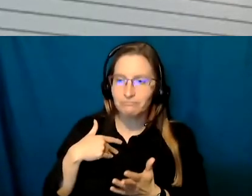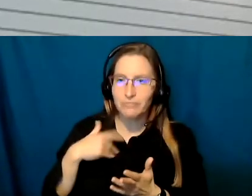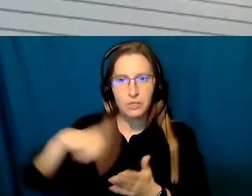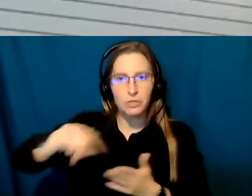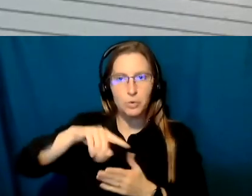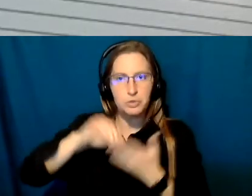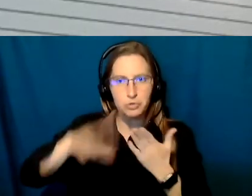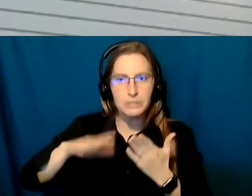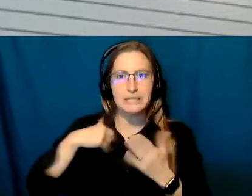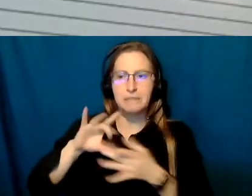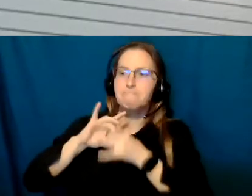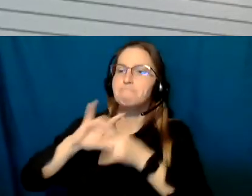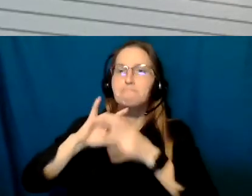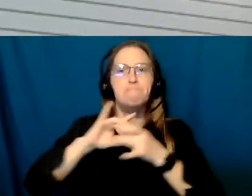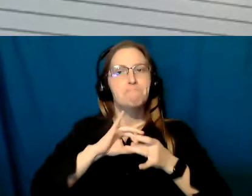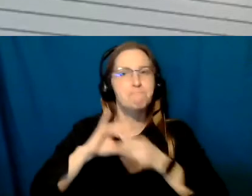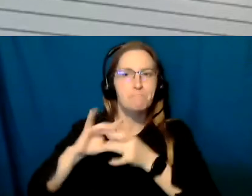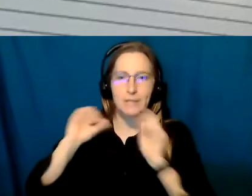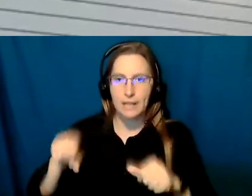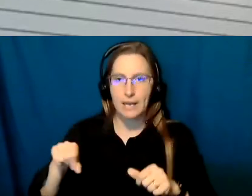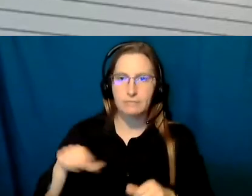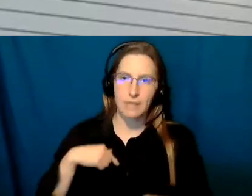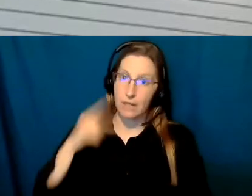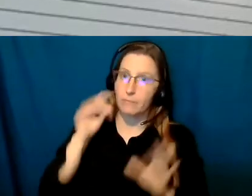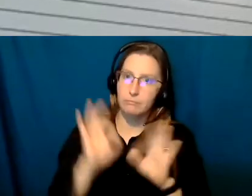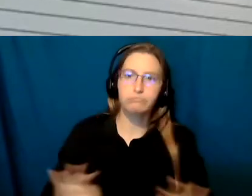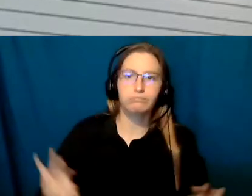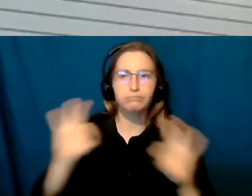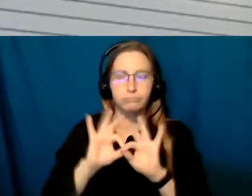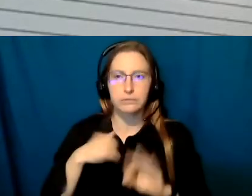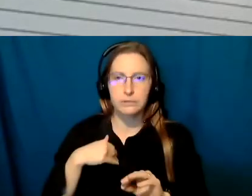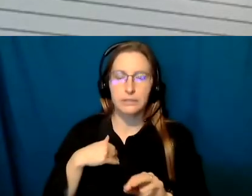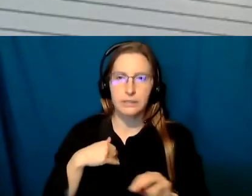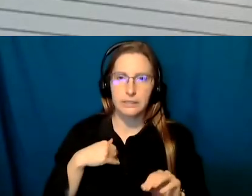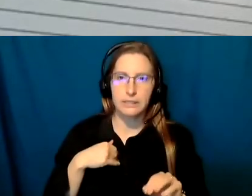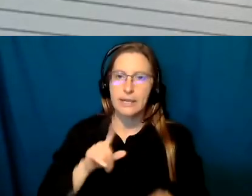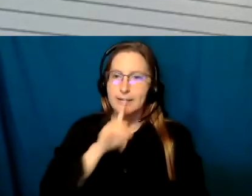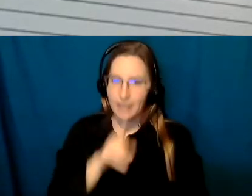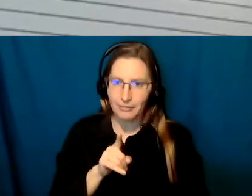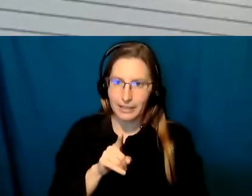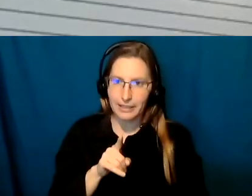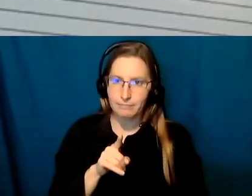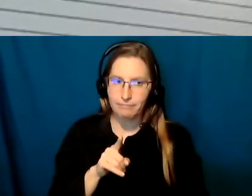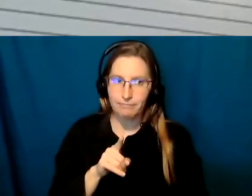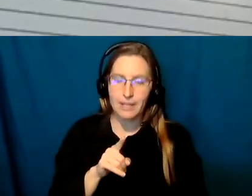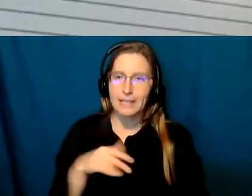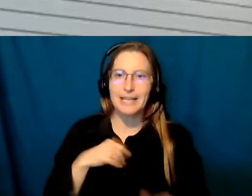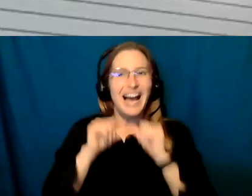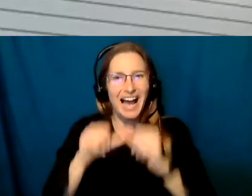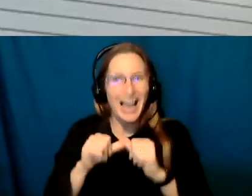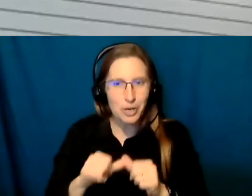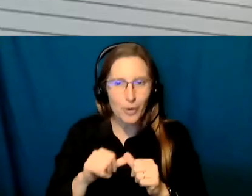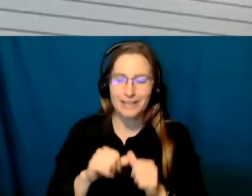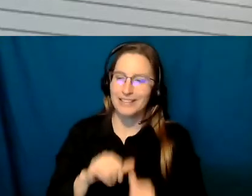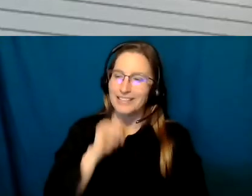have them make connections. And I think that's very important. And that's definitely it's an ongoing memory. It's not a specific